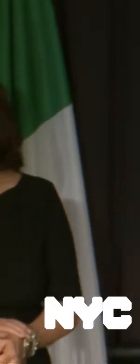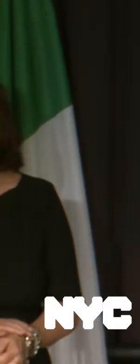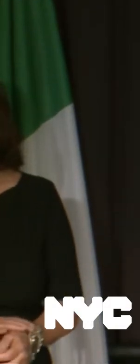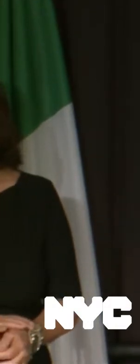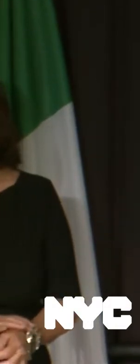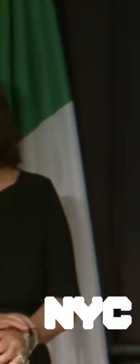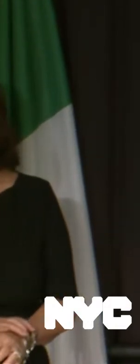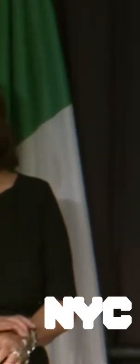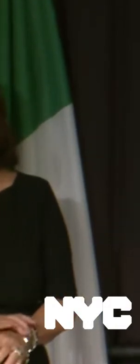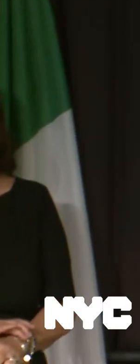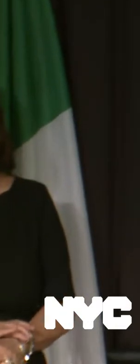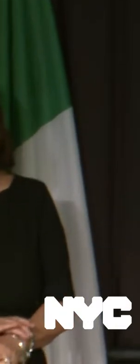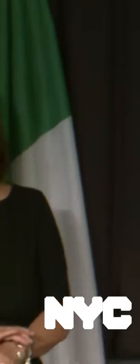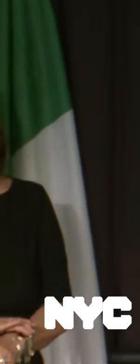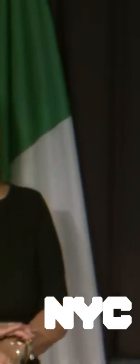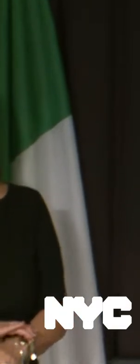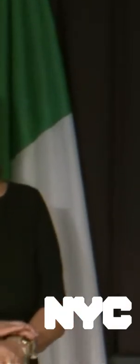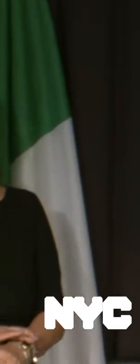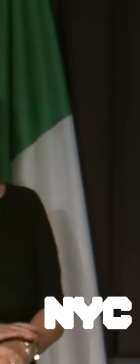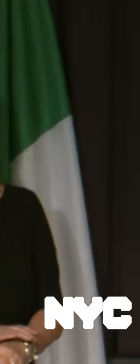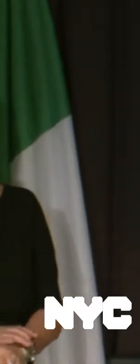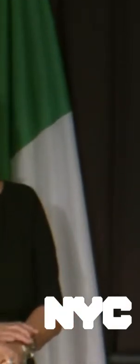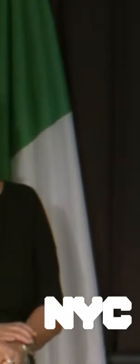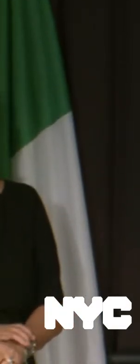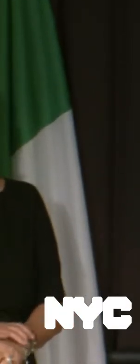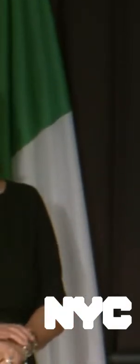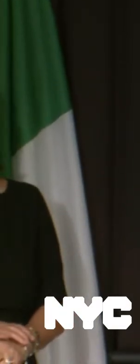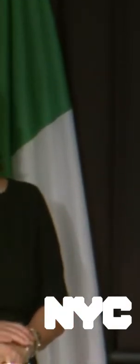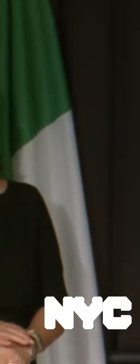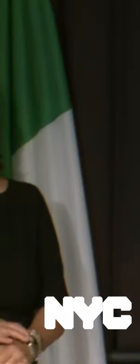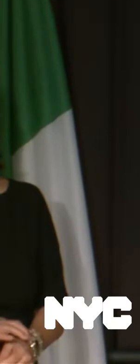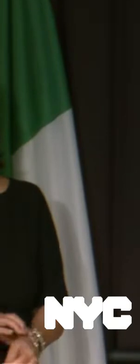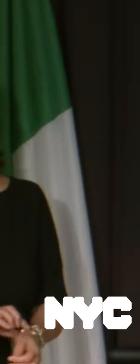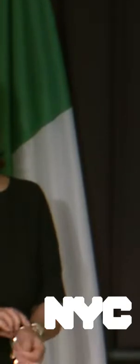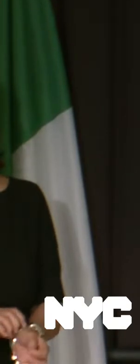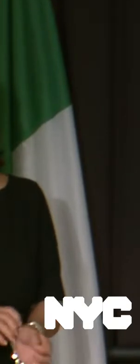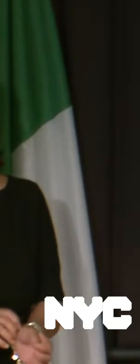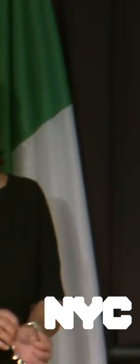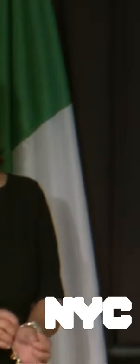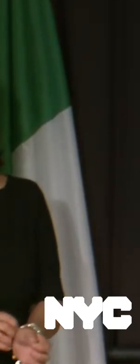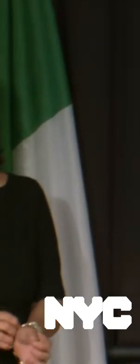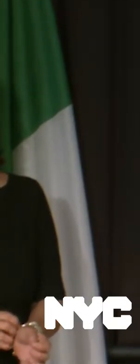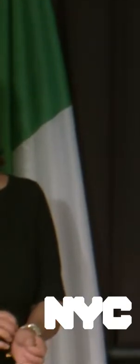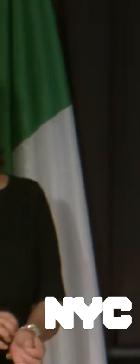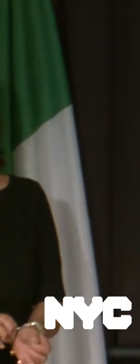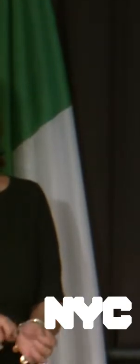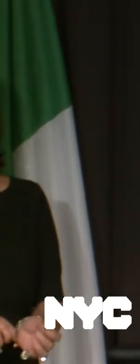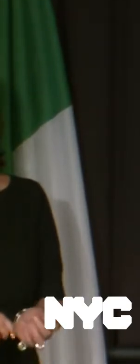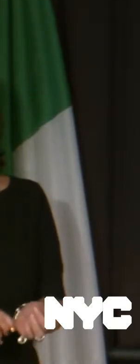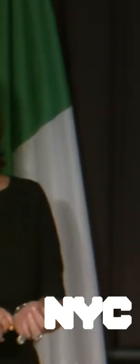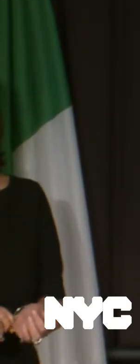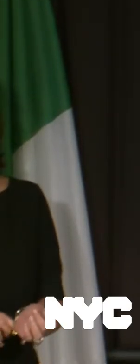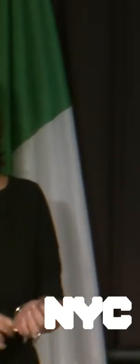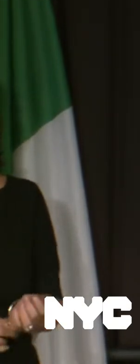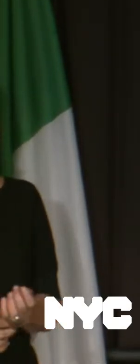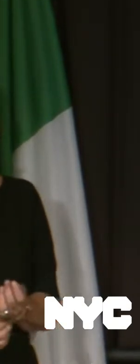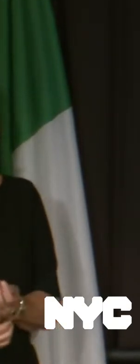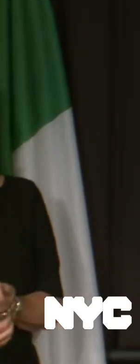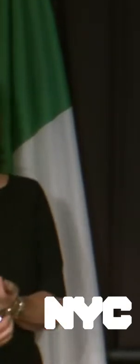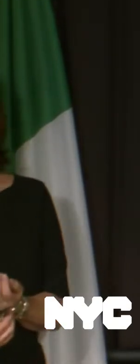If anyone dares to challenge that statement, you have to buy cannoli from another bakery, bring it here for me to